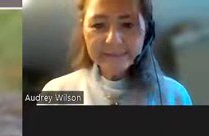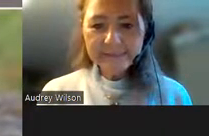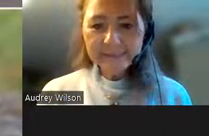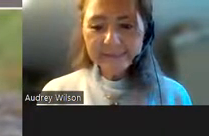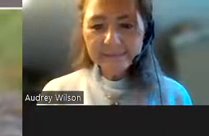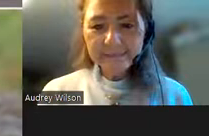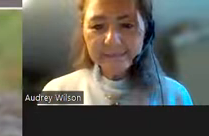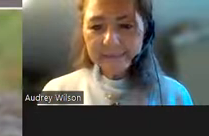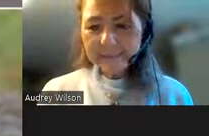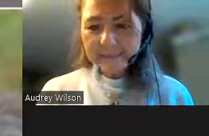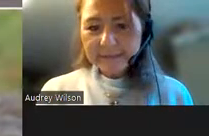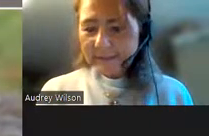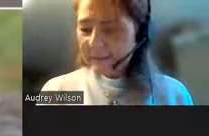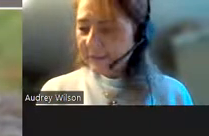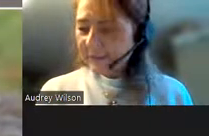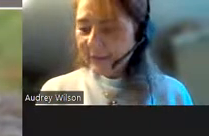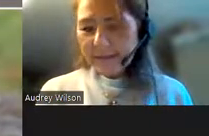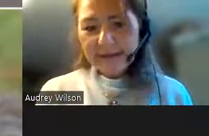Okay.